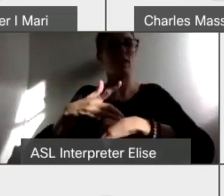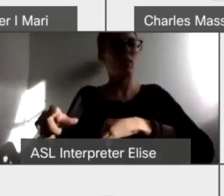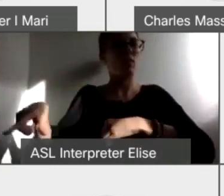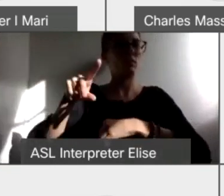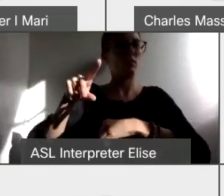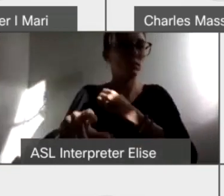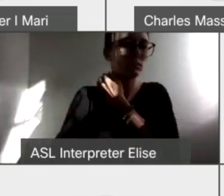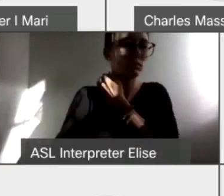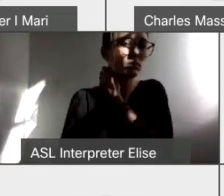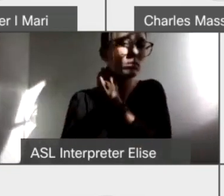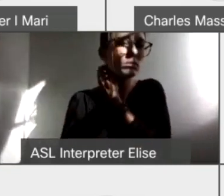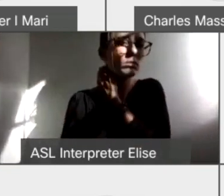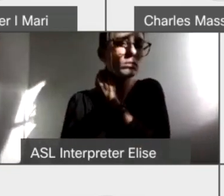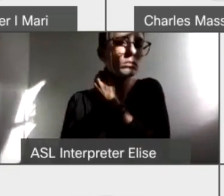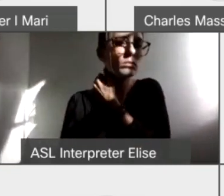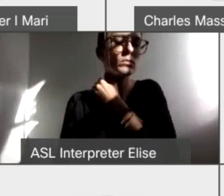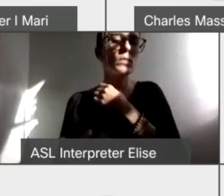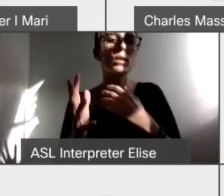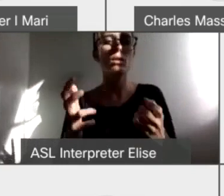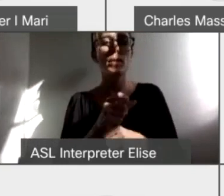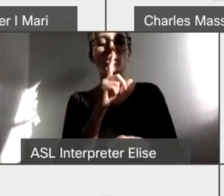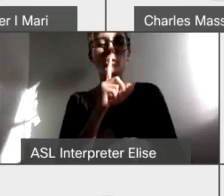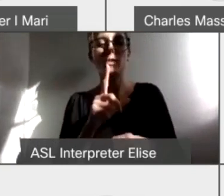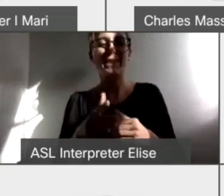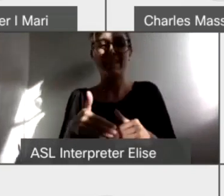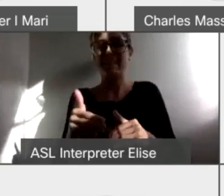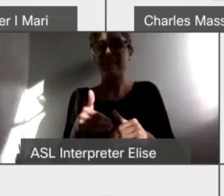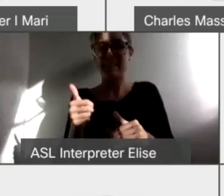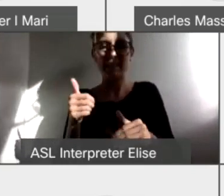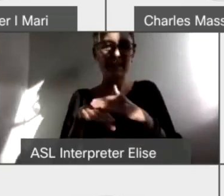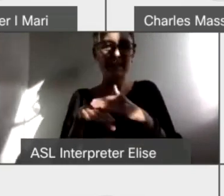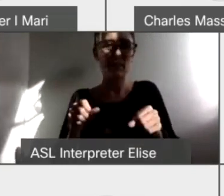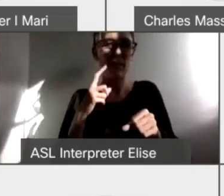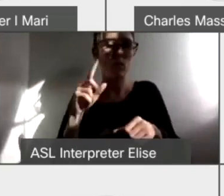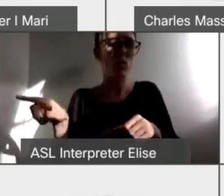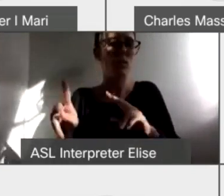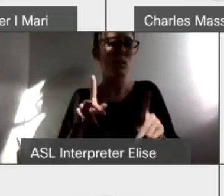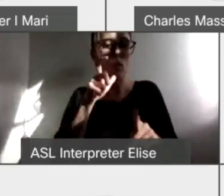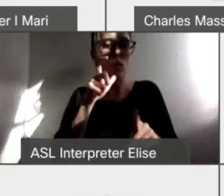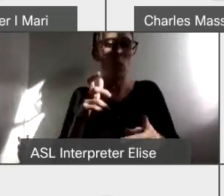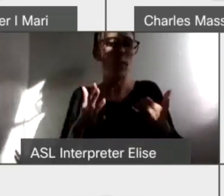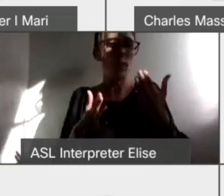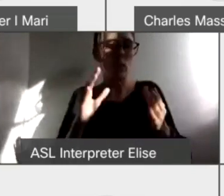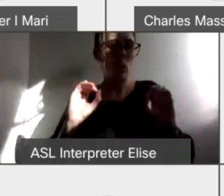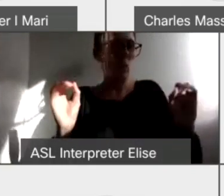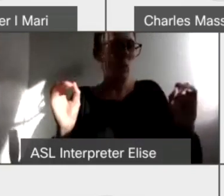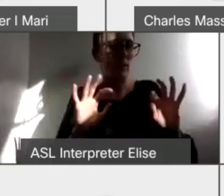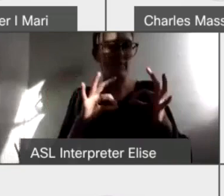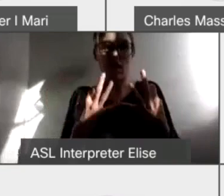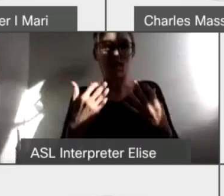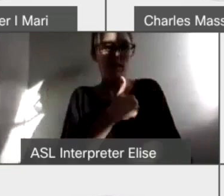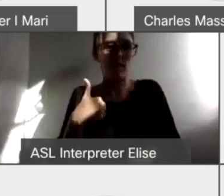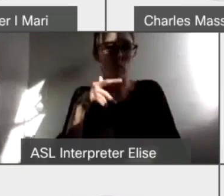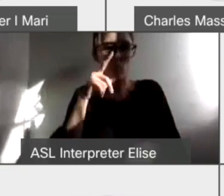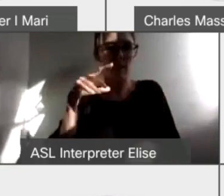going forward and also is easily accessible for people, especially for people who maybe don't have family members who are as